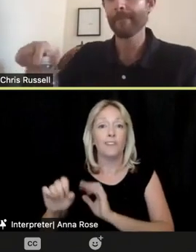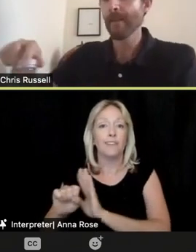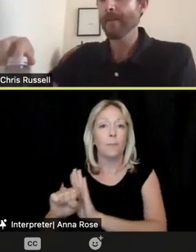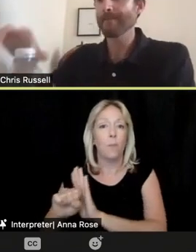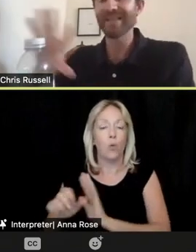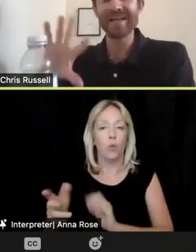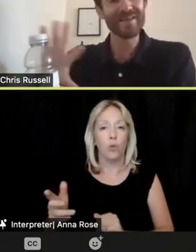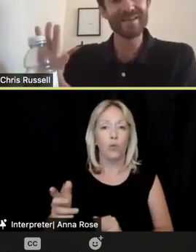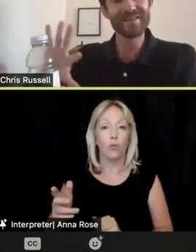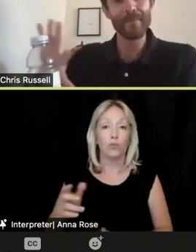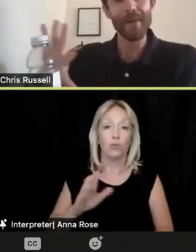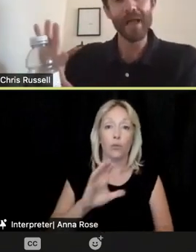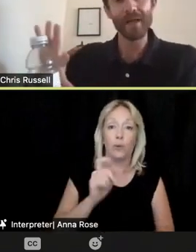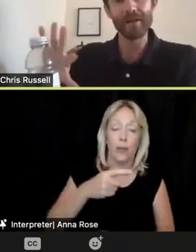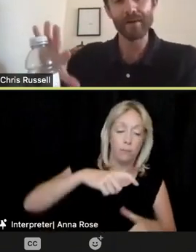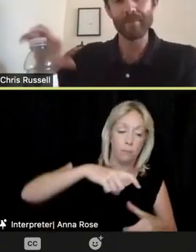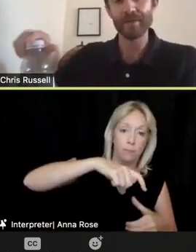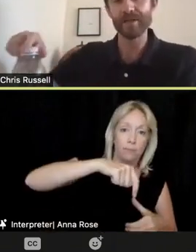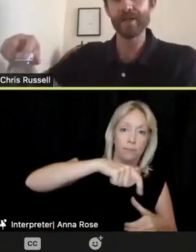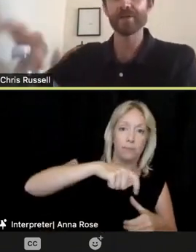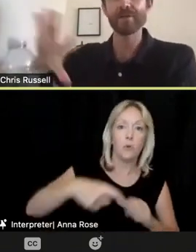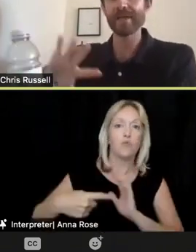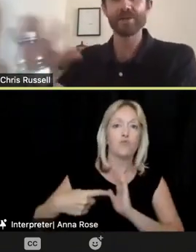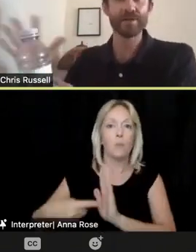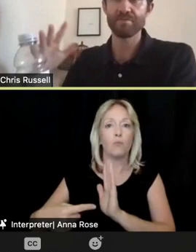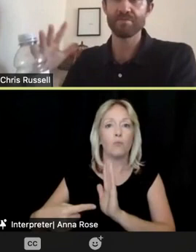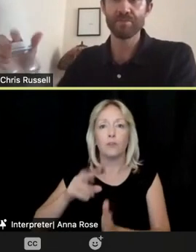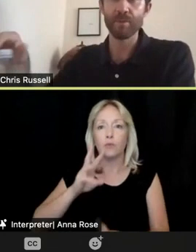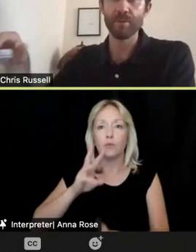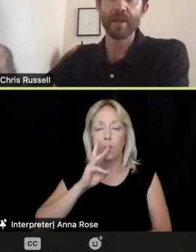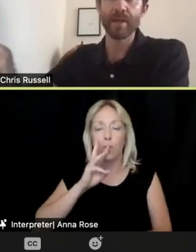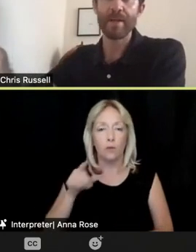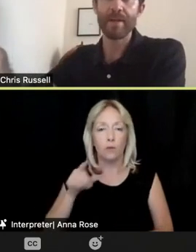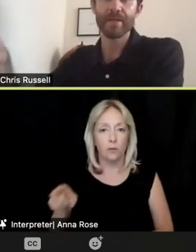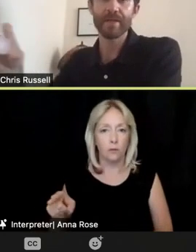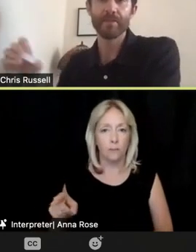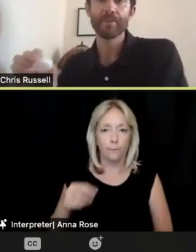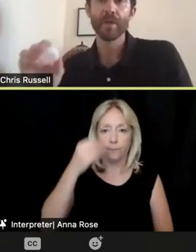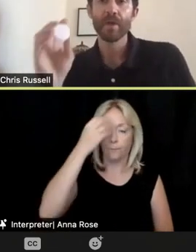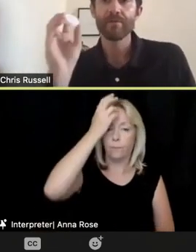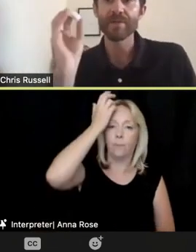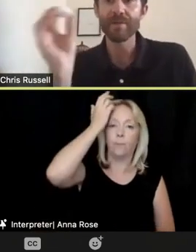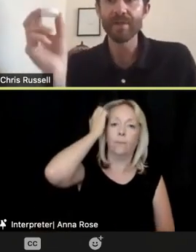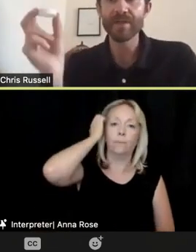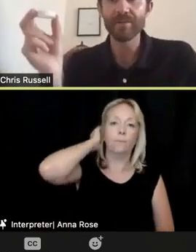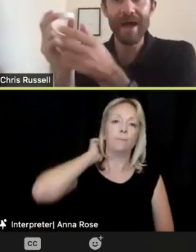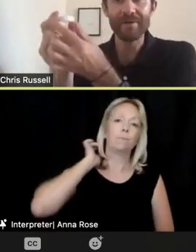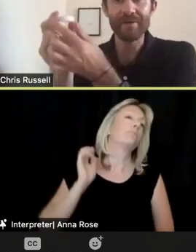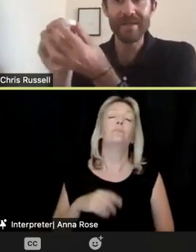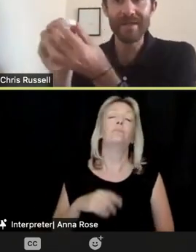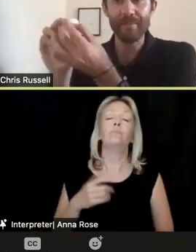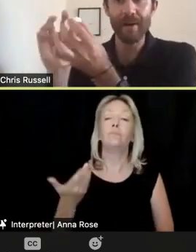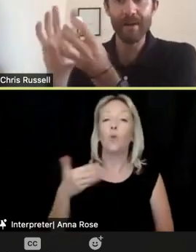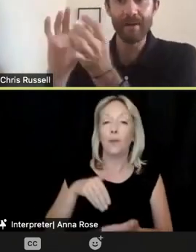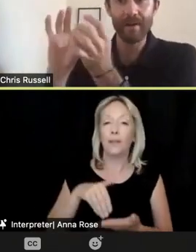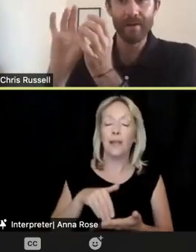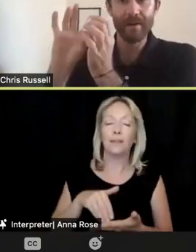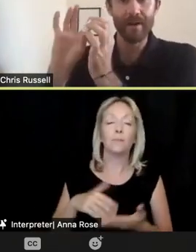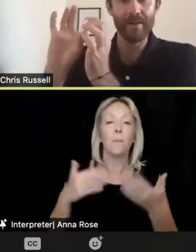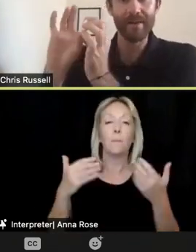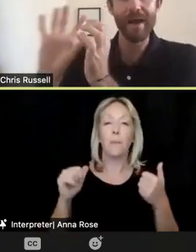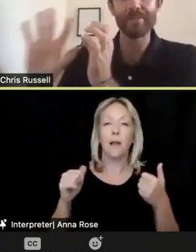way. But that's not symbolic representation. That's just communicating with objects. For symbolism, you have to